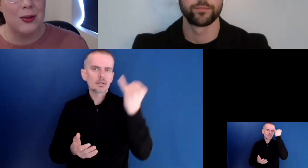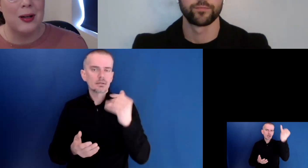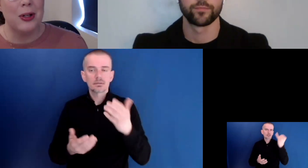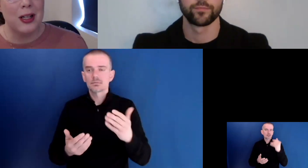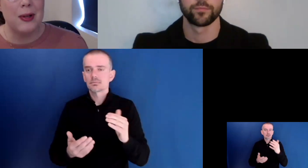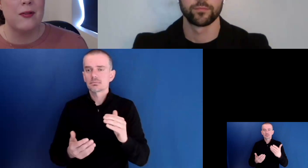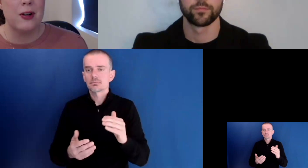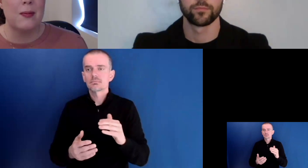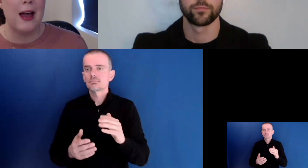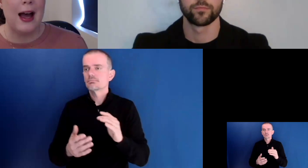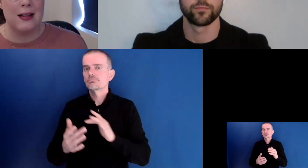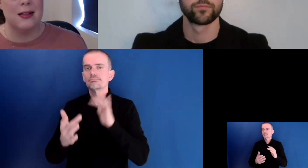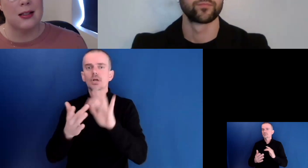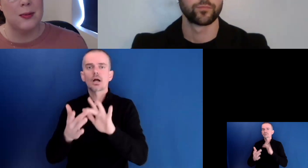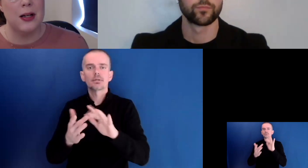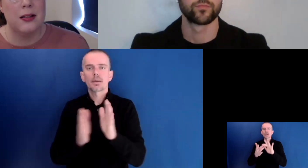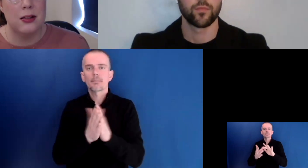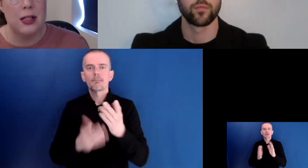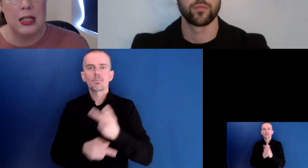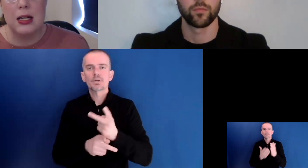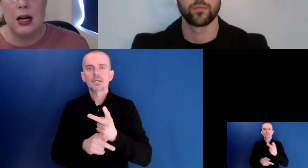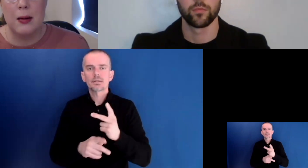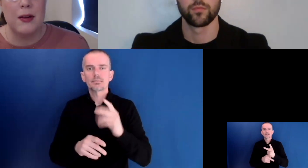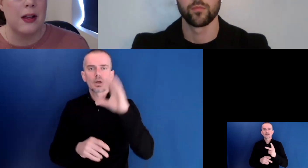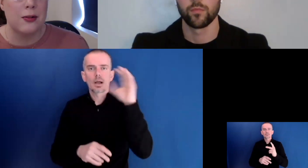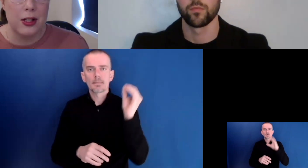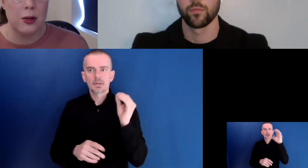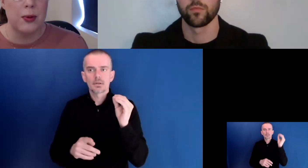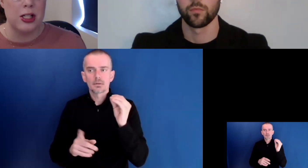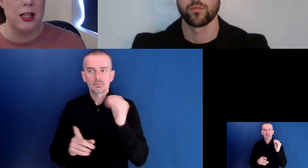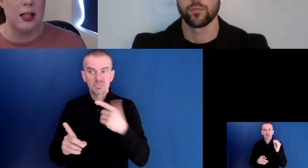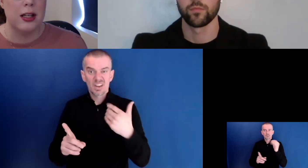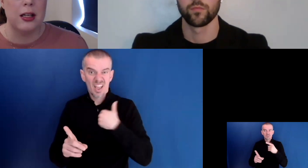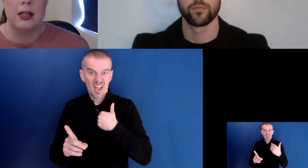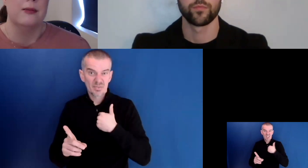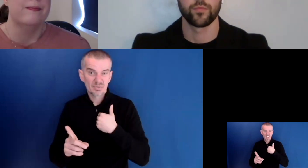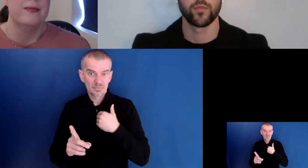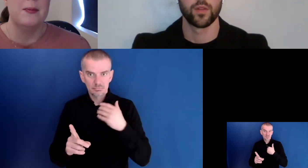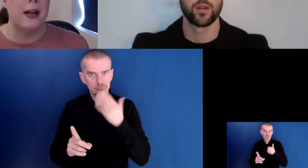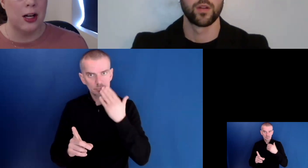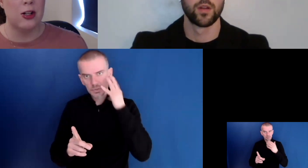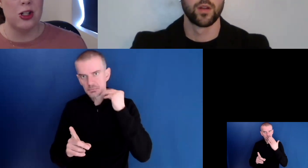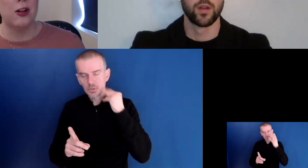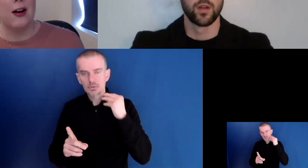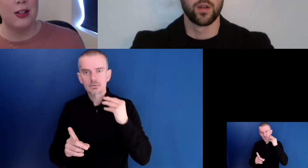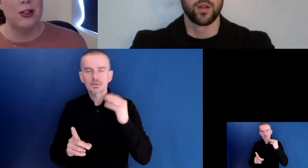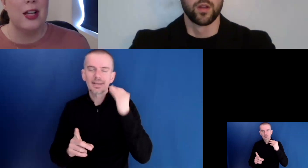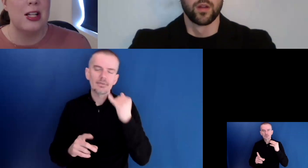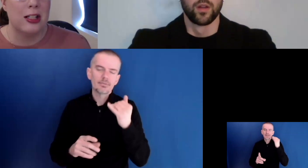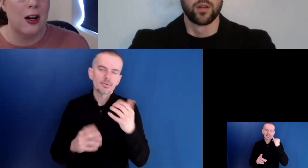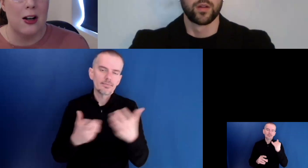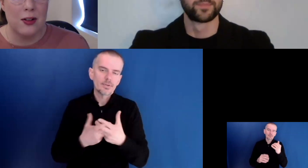out to a bookkeeping firm that has the experience you need. If that's within your budget, depending on your